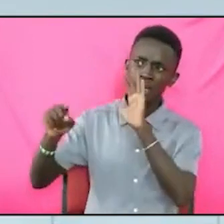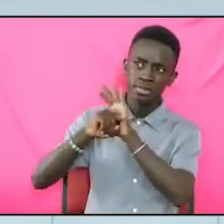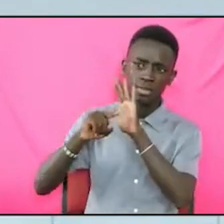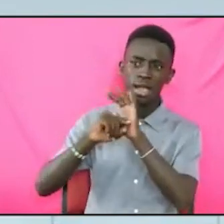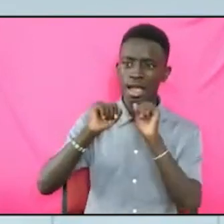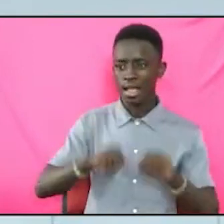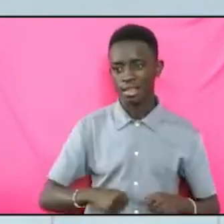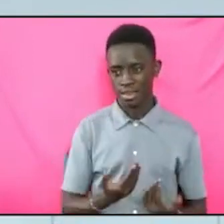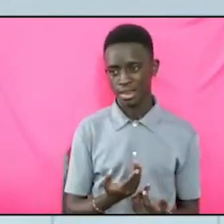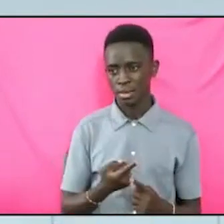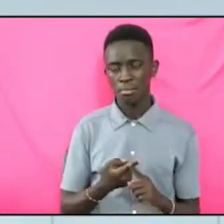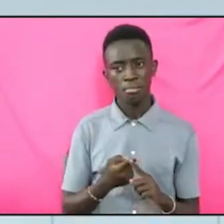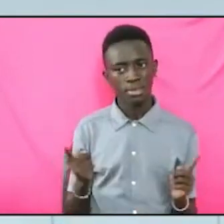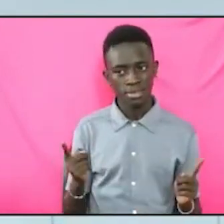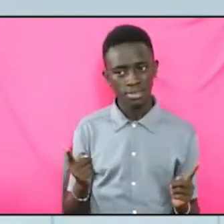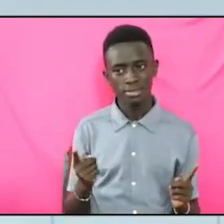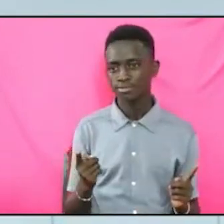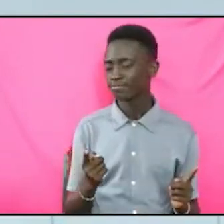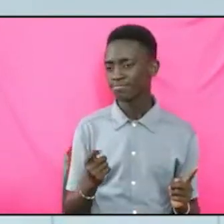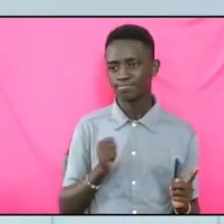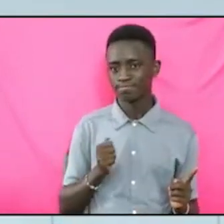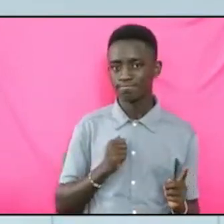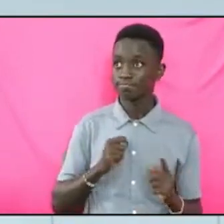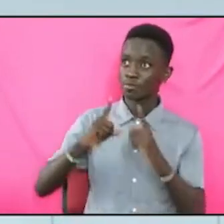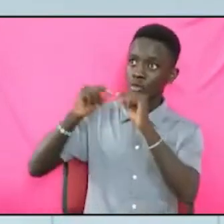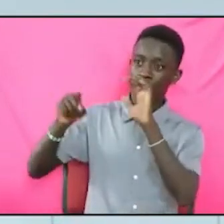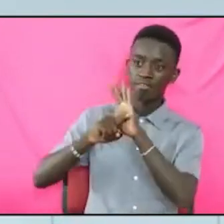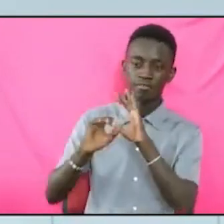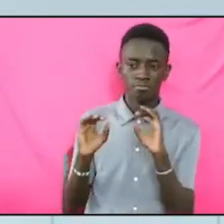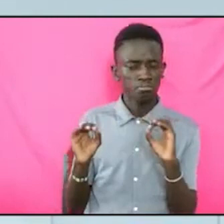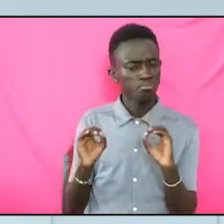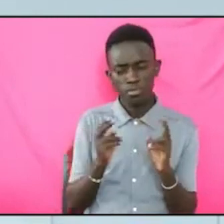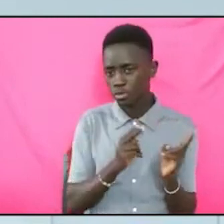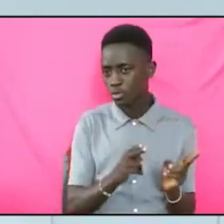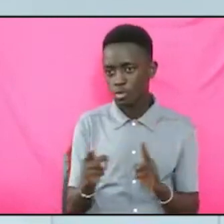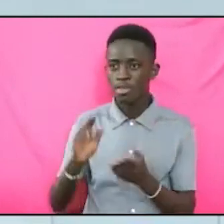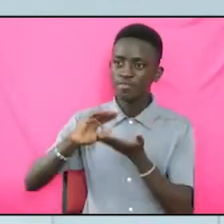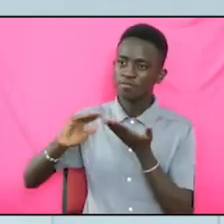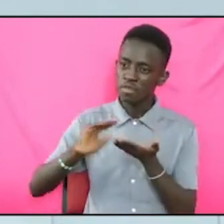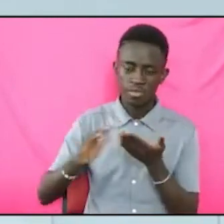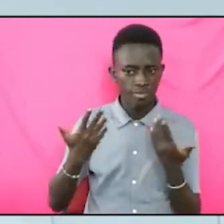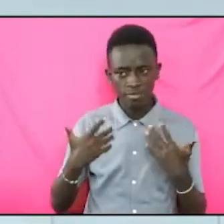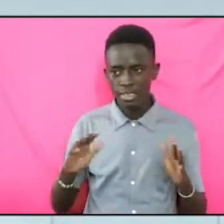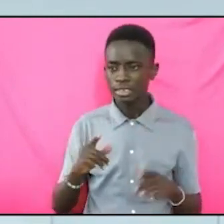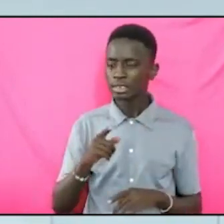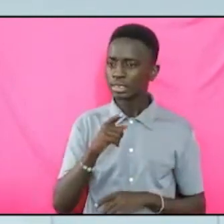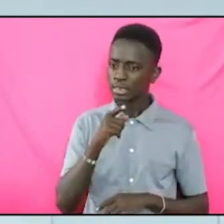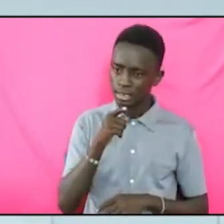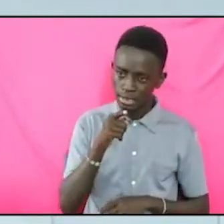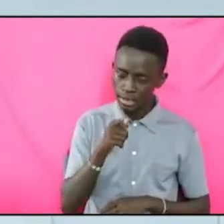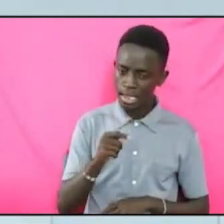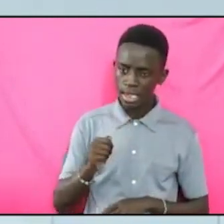night. But she doesn't do that. She has forgiven. In fact, she directs her captors to help